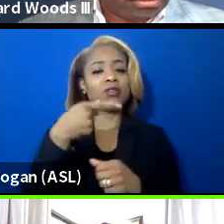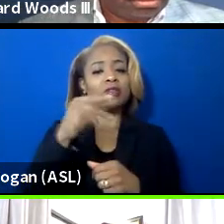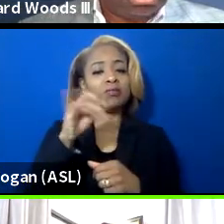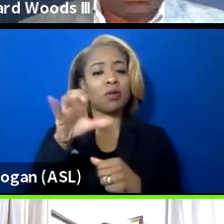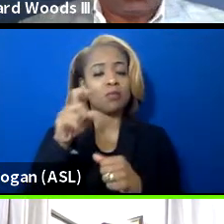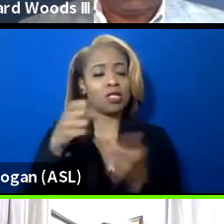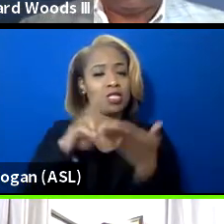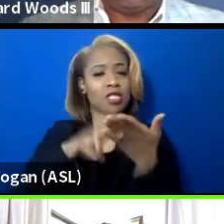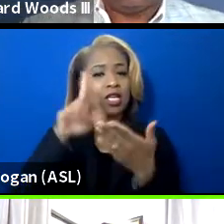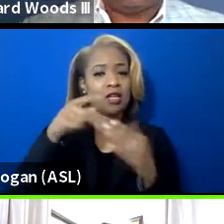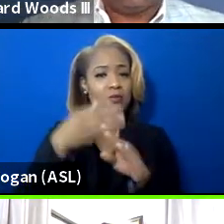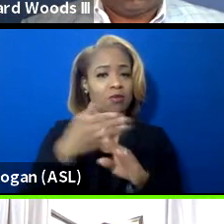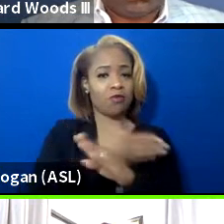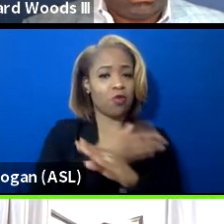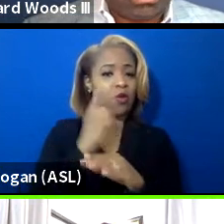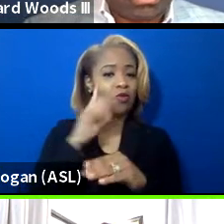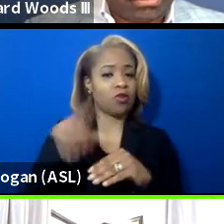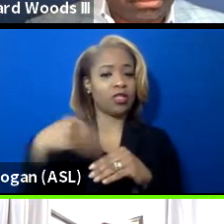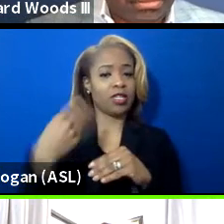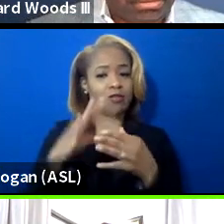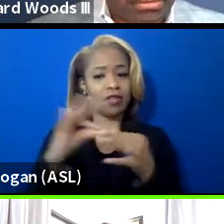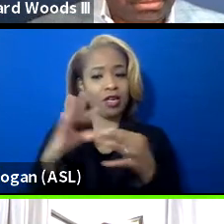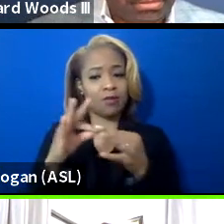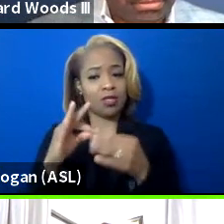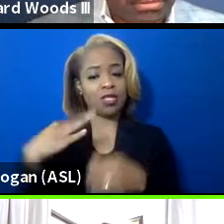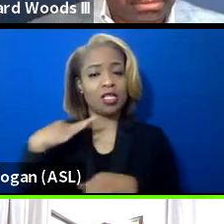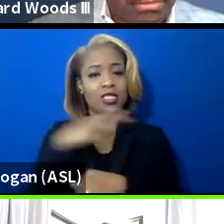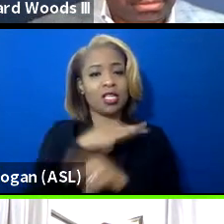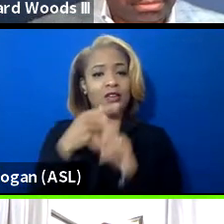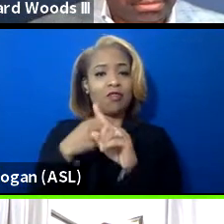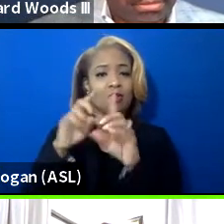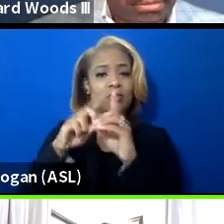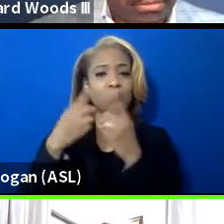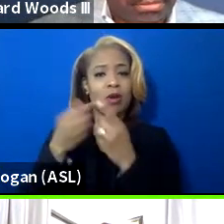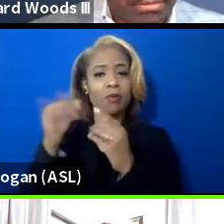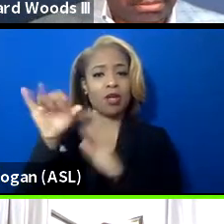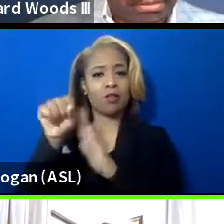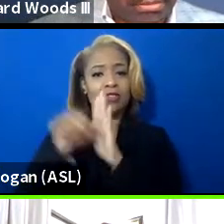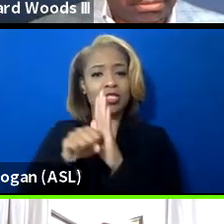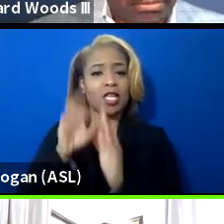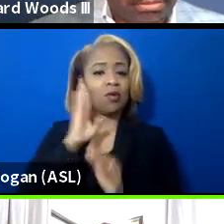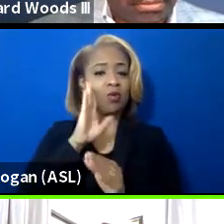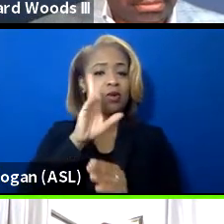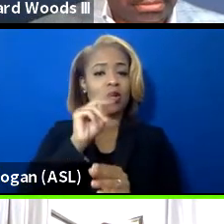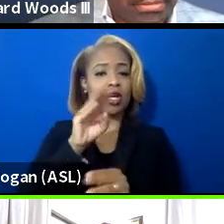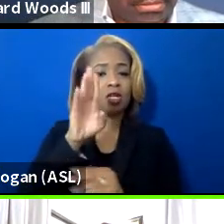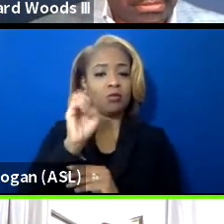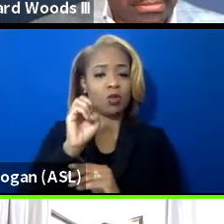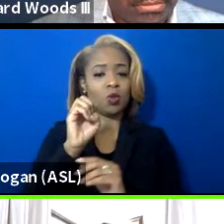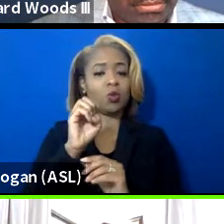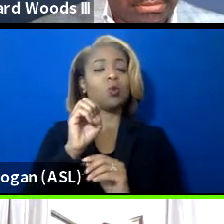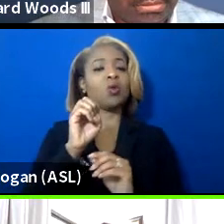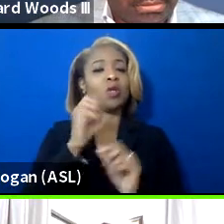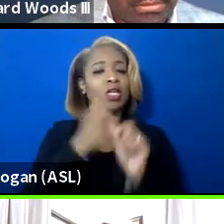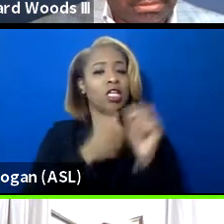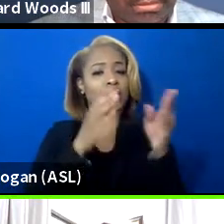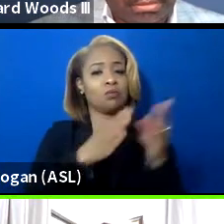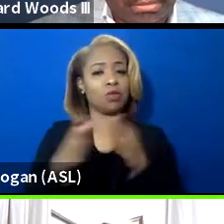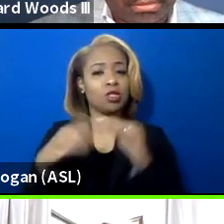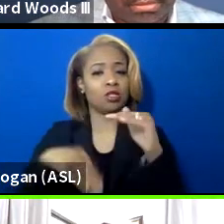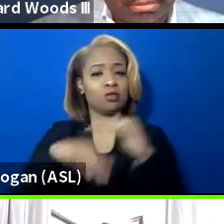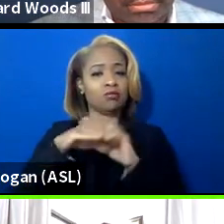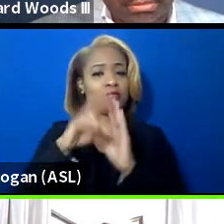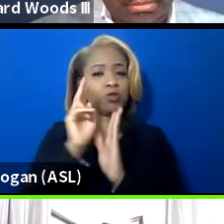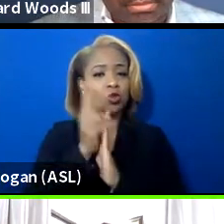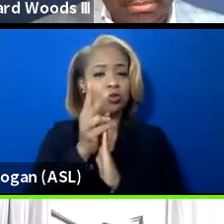advance to address the commission. Staff at the Department of State will unmute each member of the public for up to 2 minutes on a first